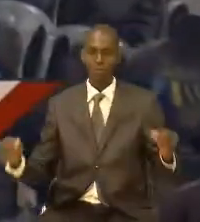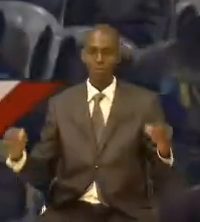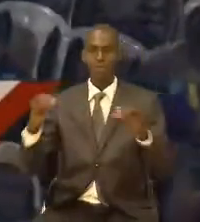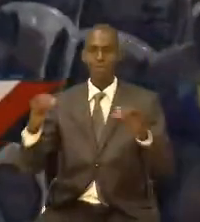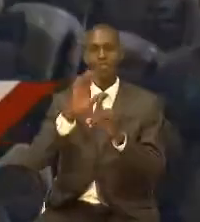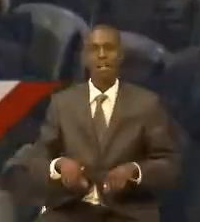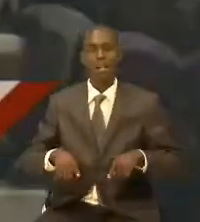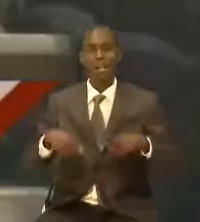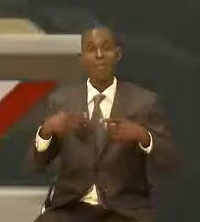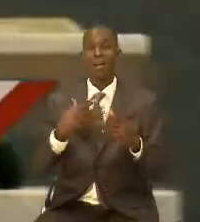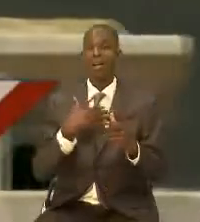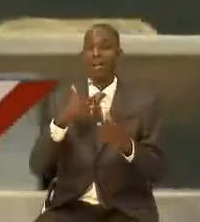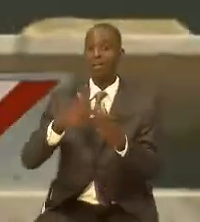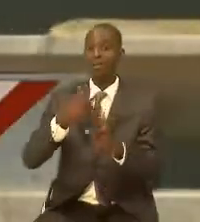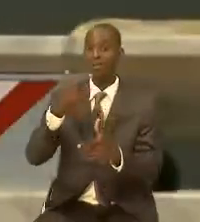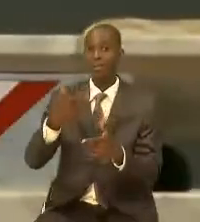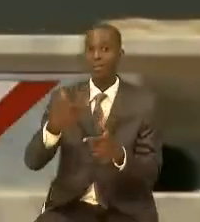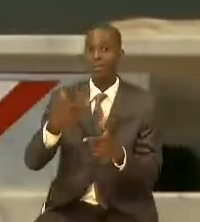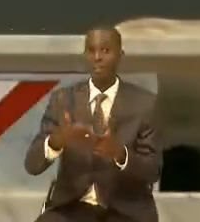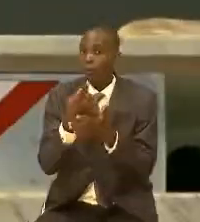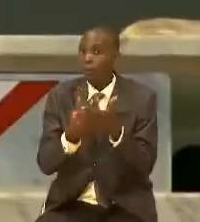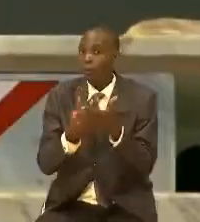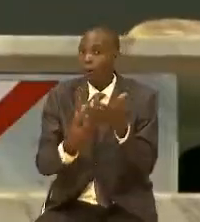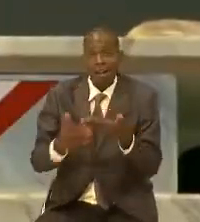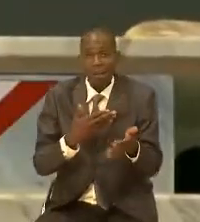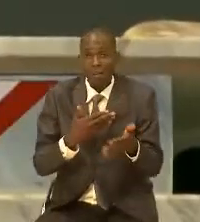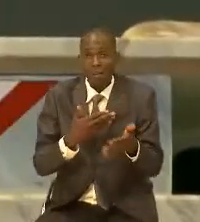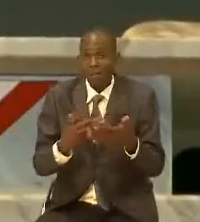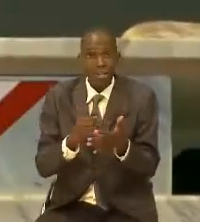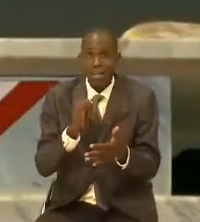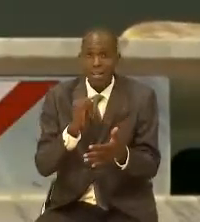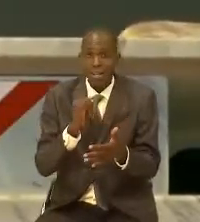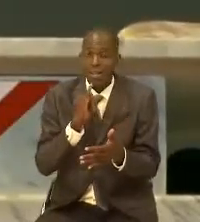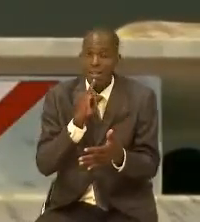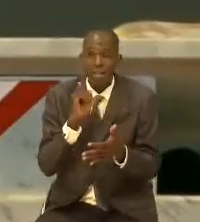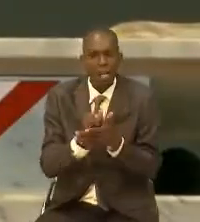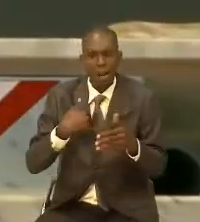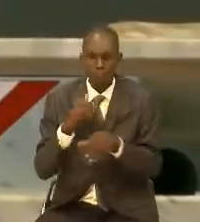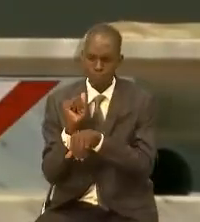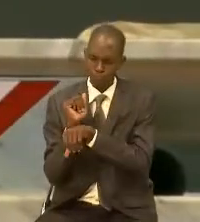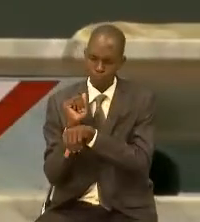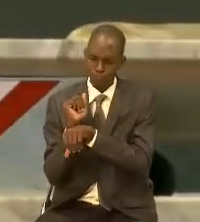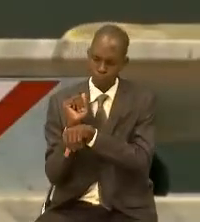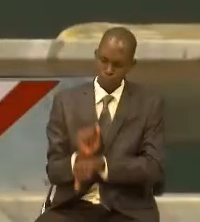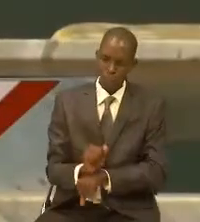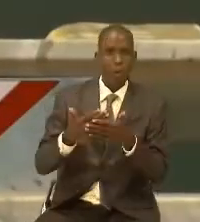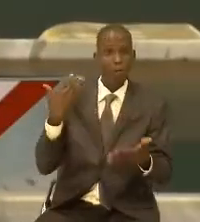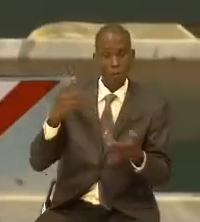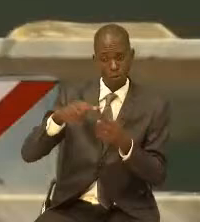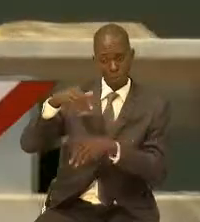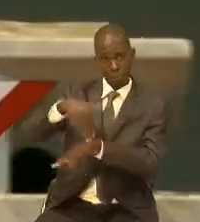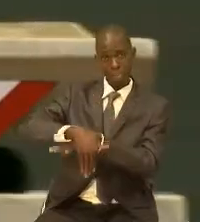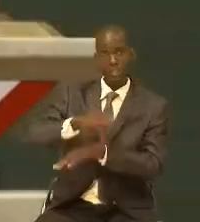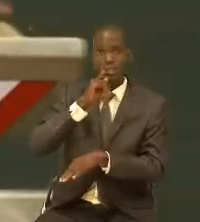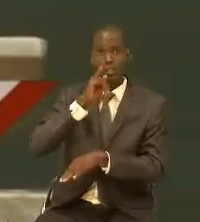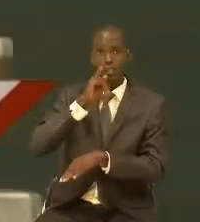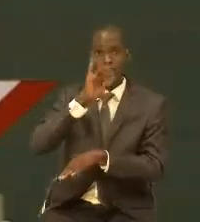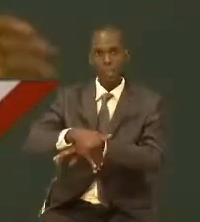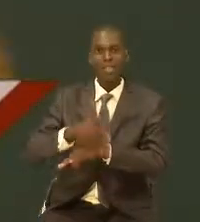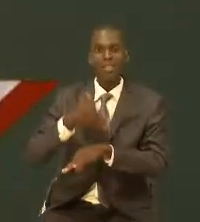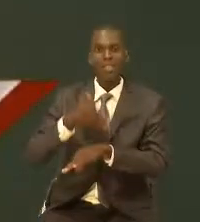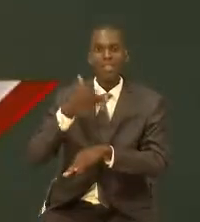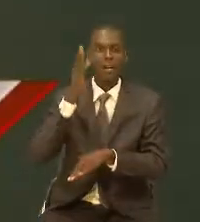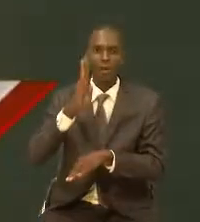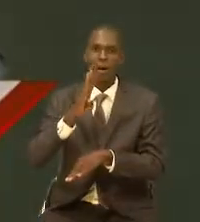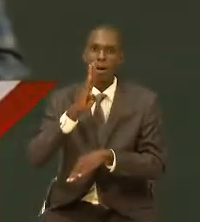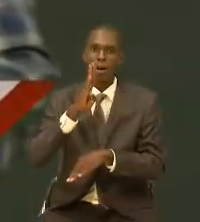then whatever it is that has tied you down tonight is the night that there will be an impetition